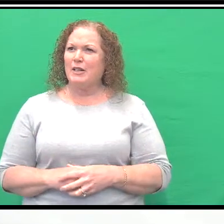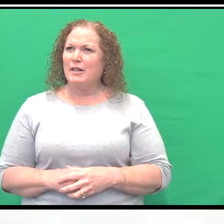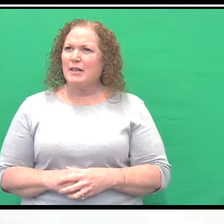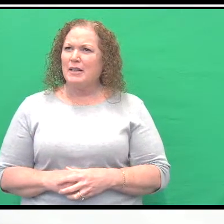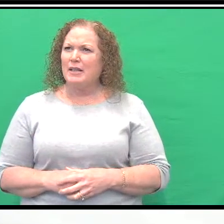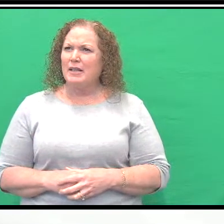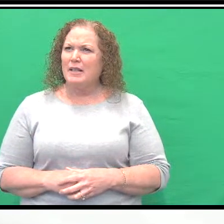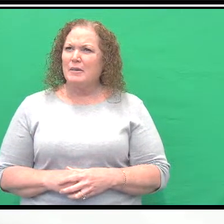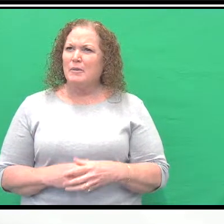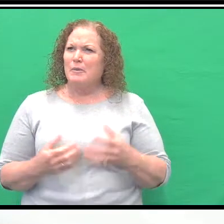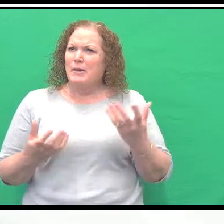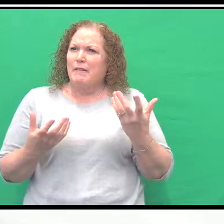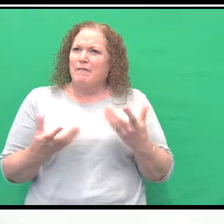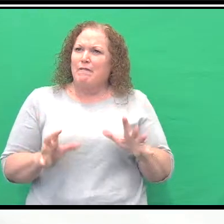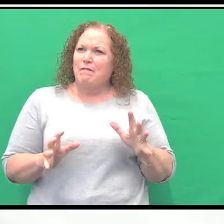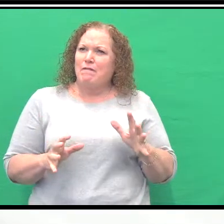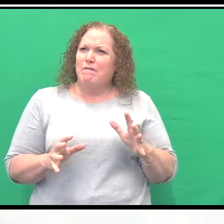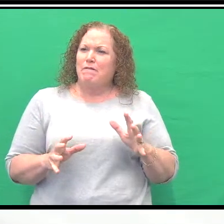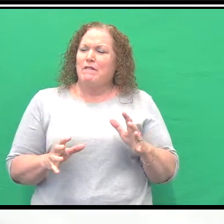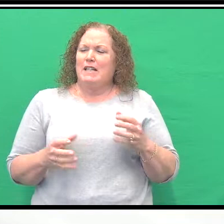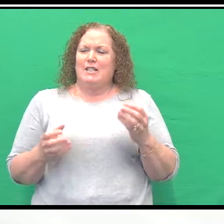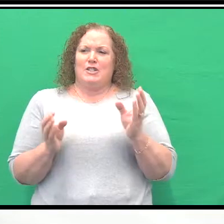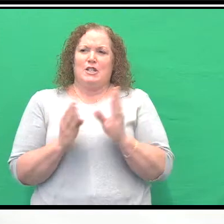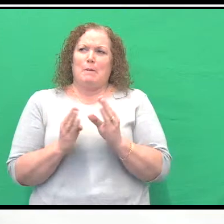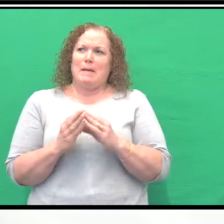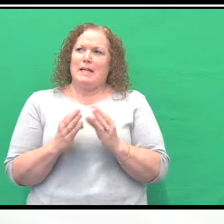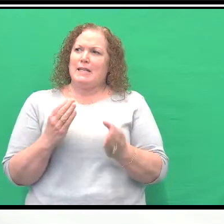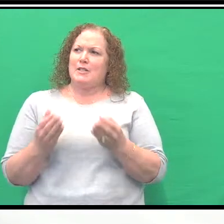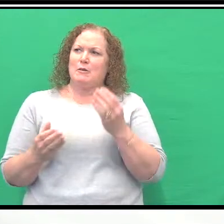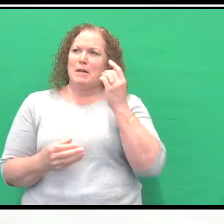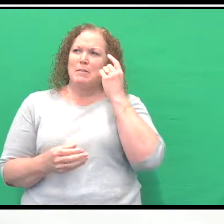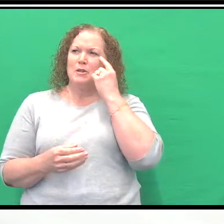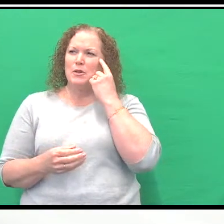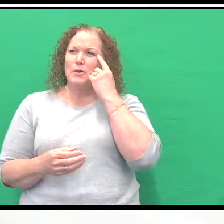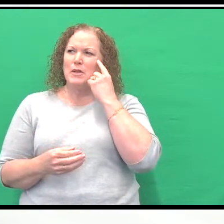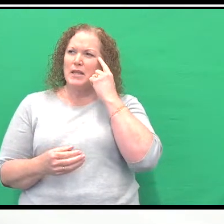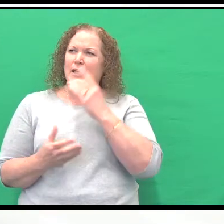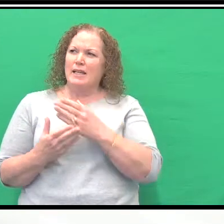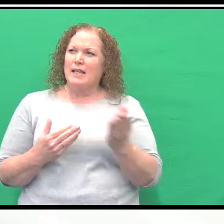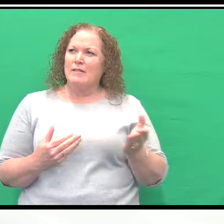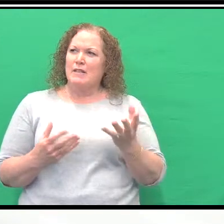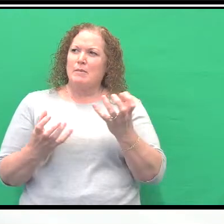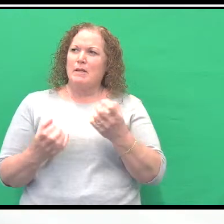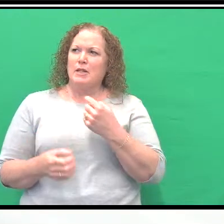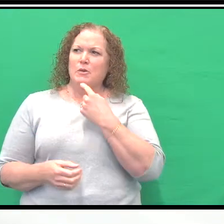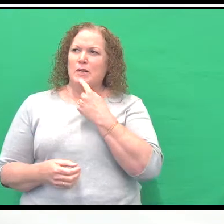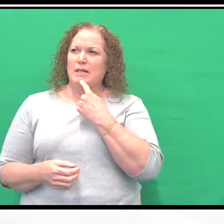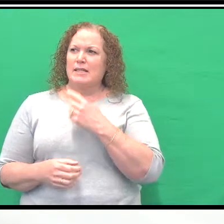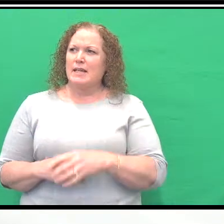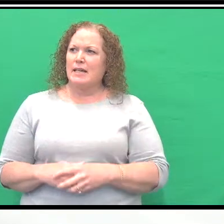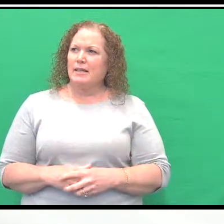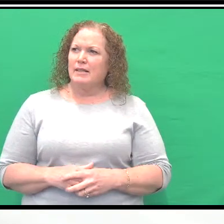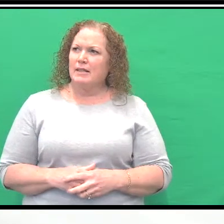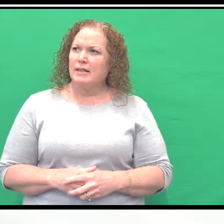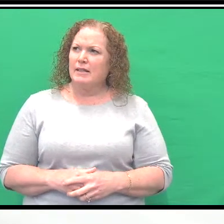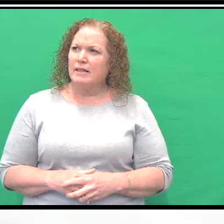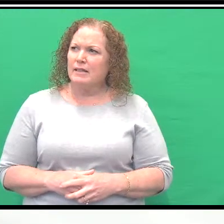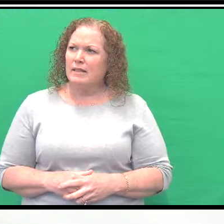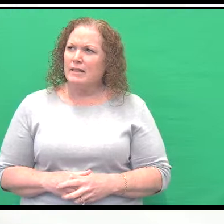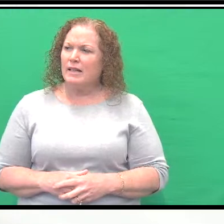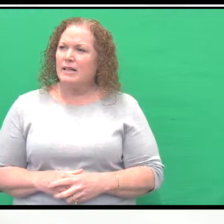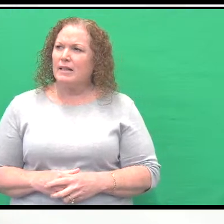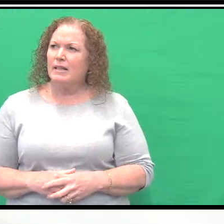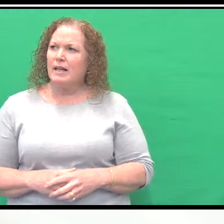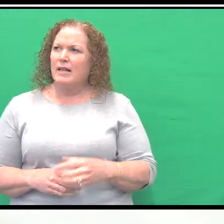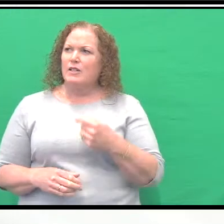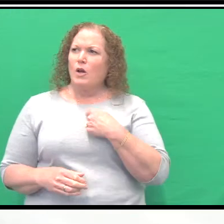be pondering something that you wanted to say. So here's your chance. Sophia? Yeah, I just wanted